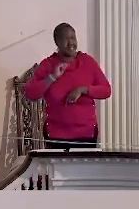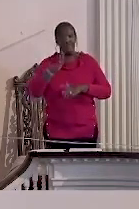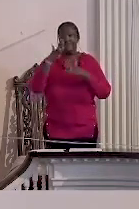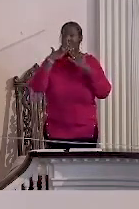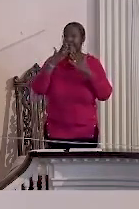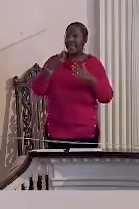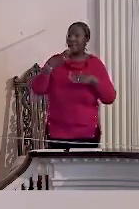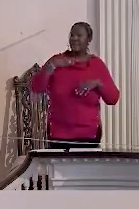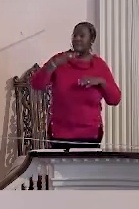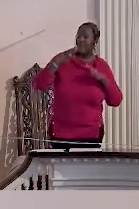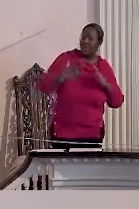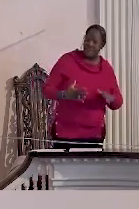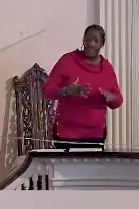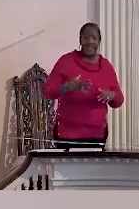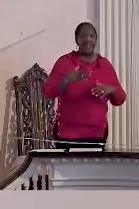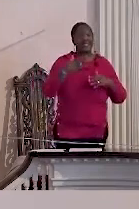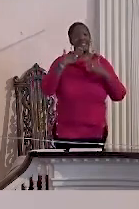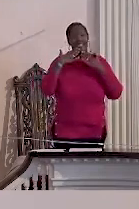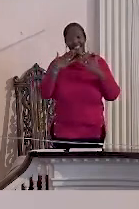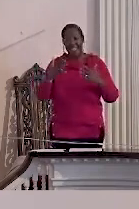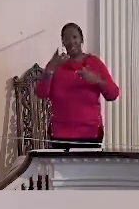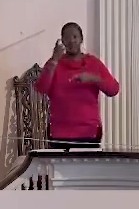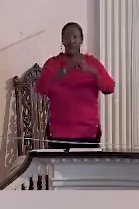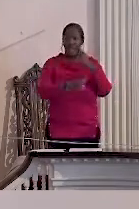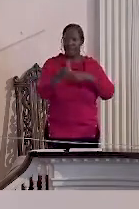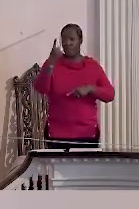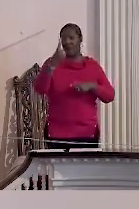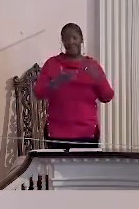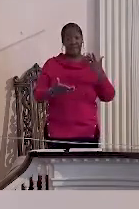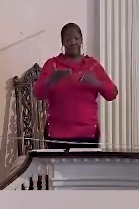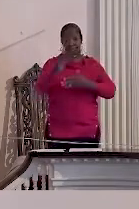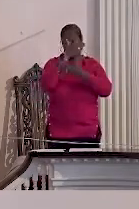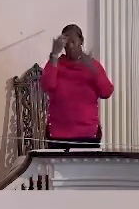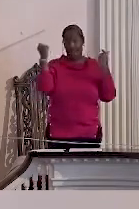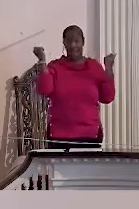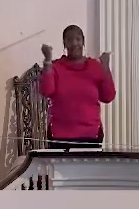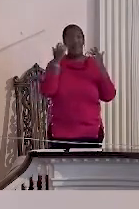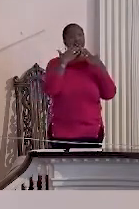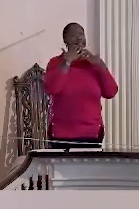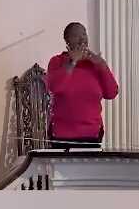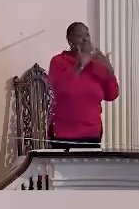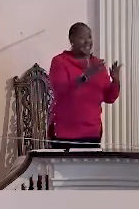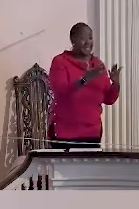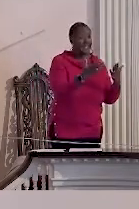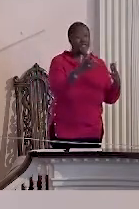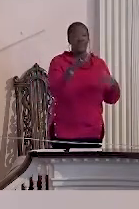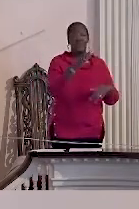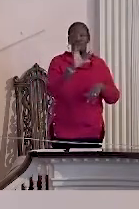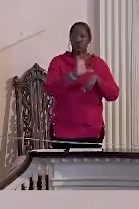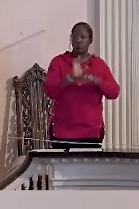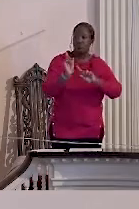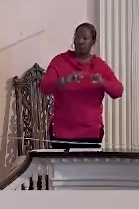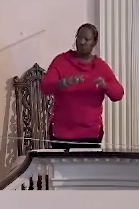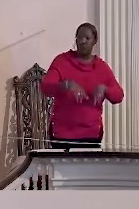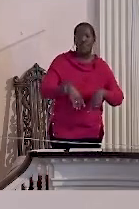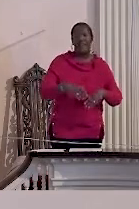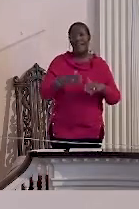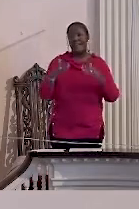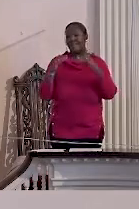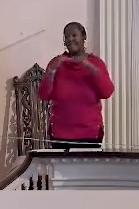all volunteers. Thank you for anyone I may have left out. Thank you, congregants and fellow